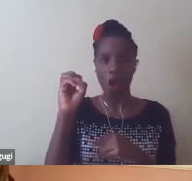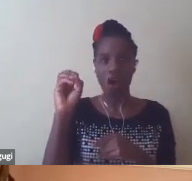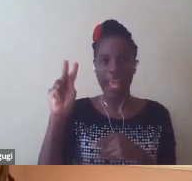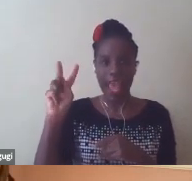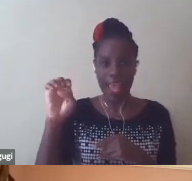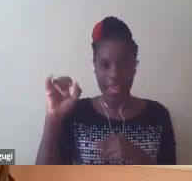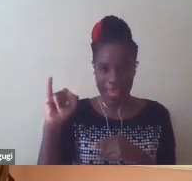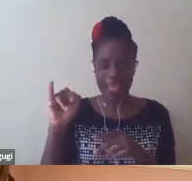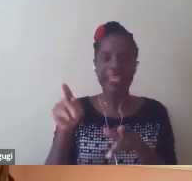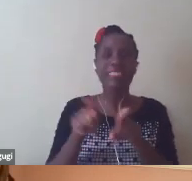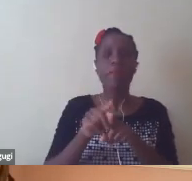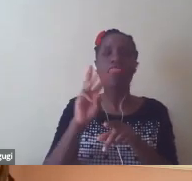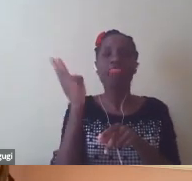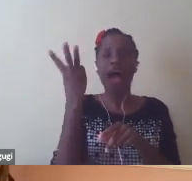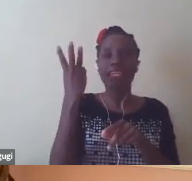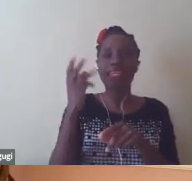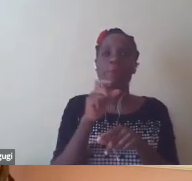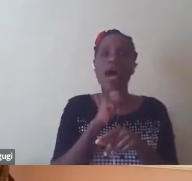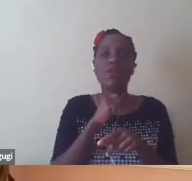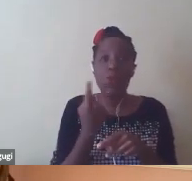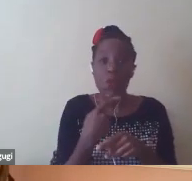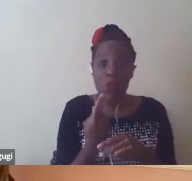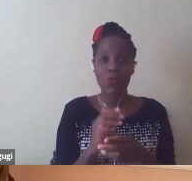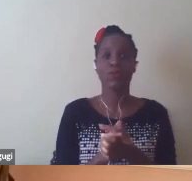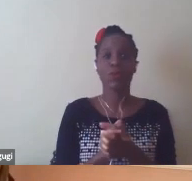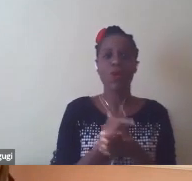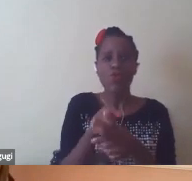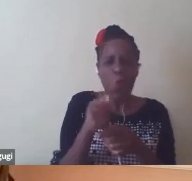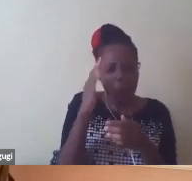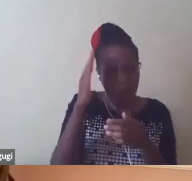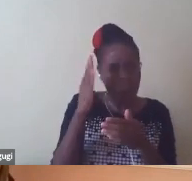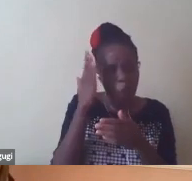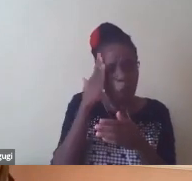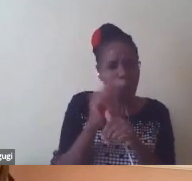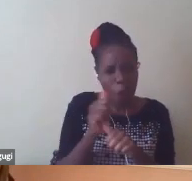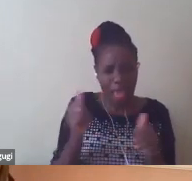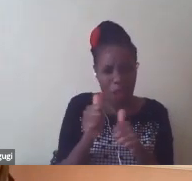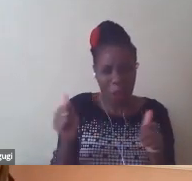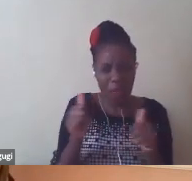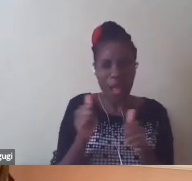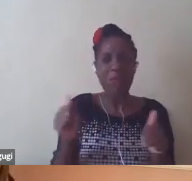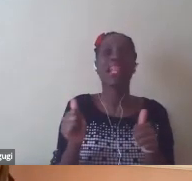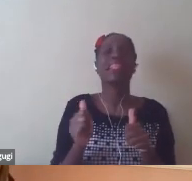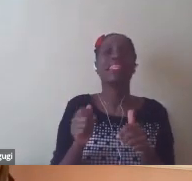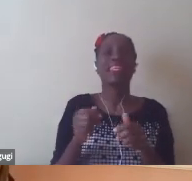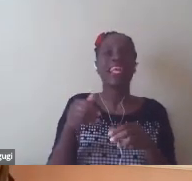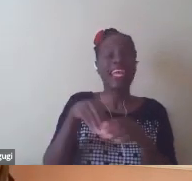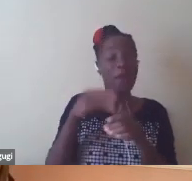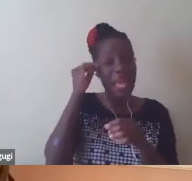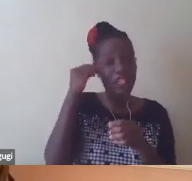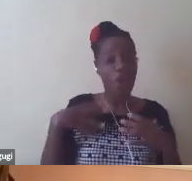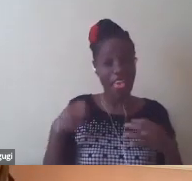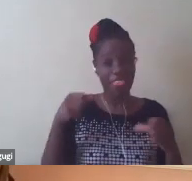introduce our third panelist. He's a man who is not a stranger to this mental health space and conversation, and that